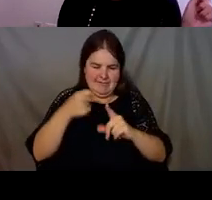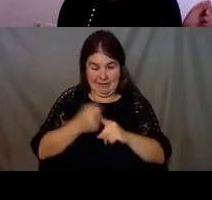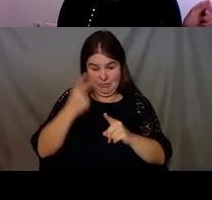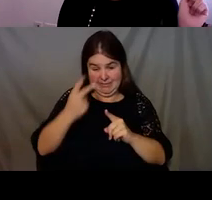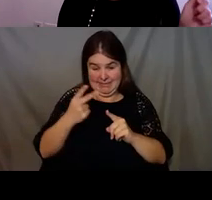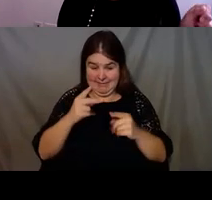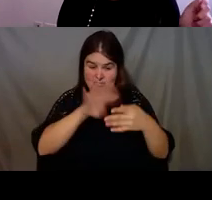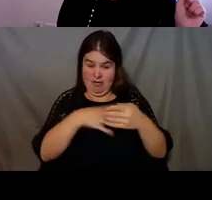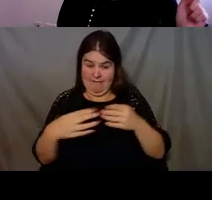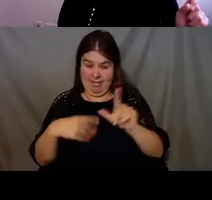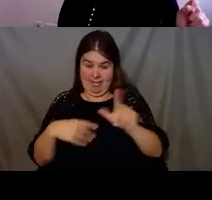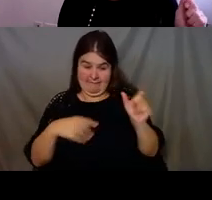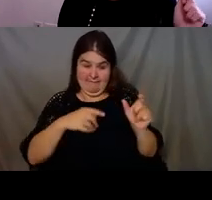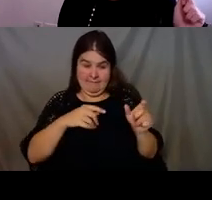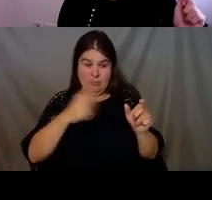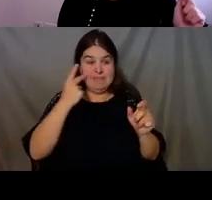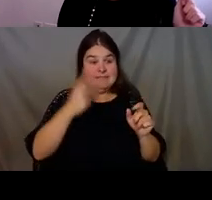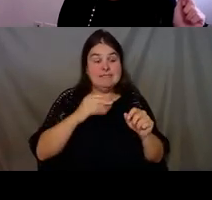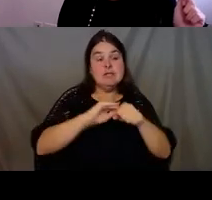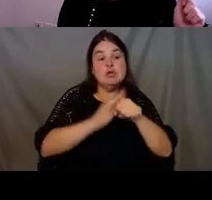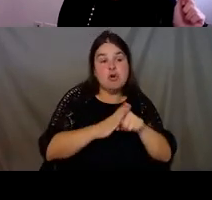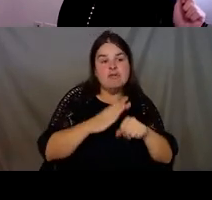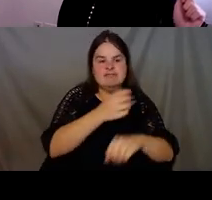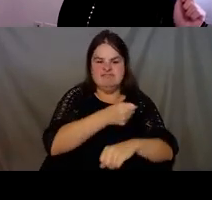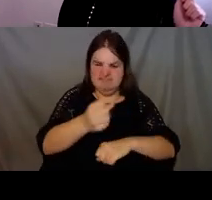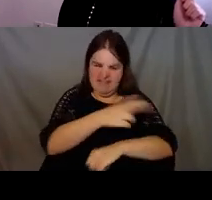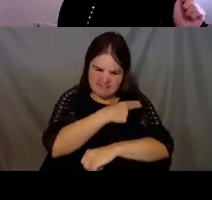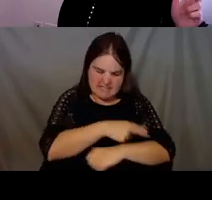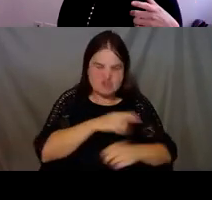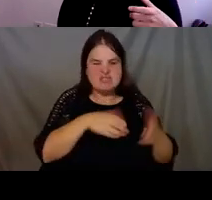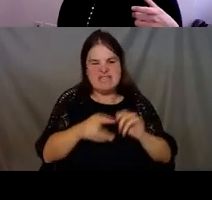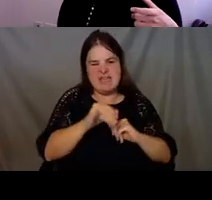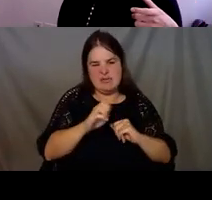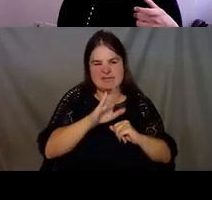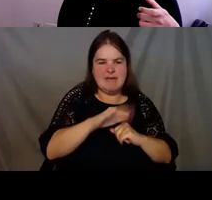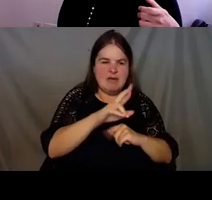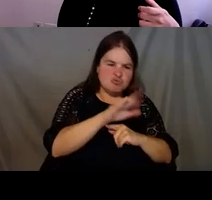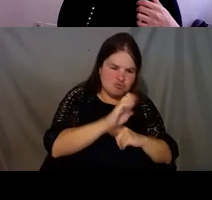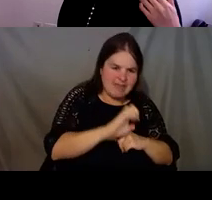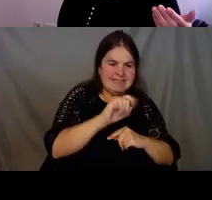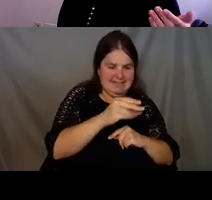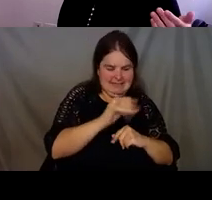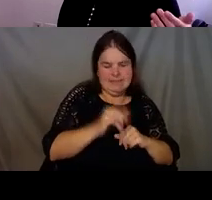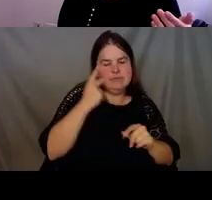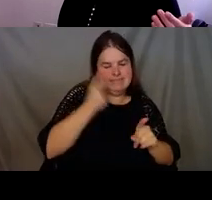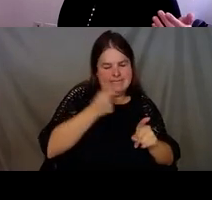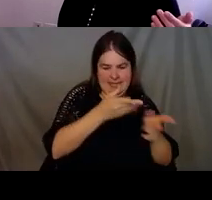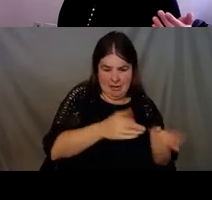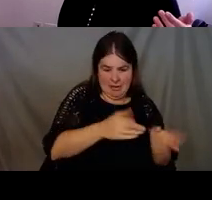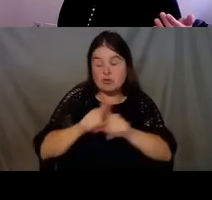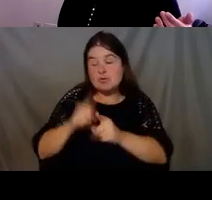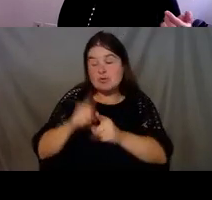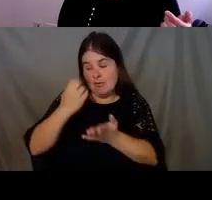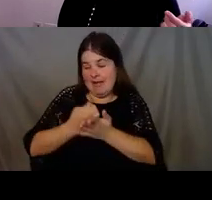see COVID hospitalization and death rates by race and ethnicity. But it's also disproportionate impacts on economic